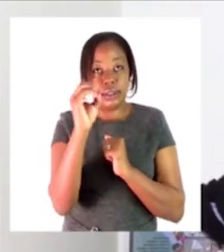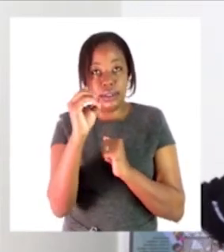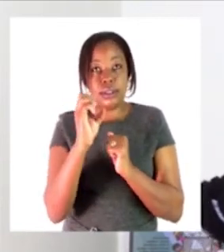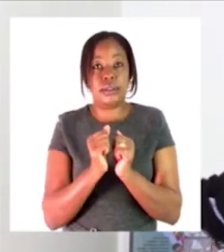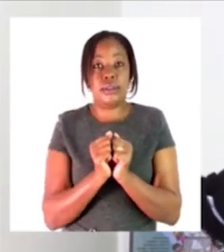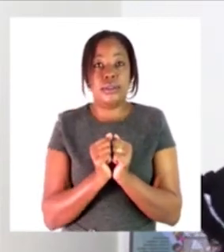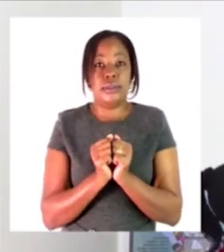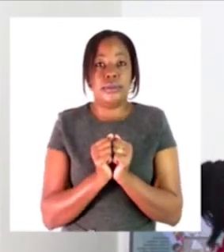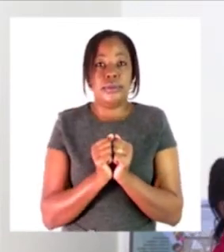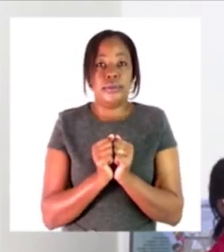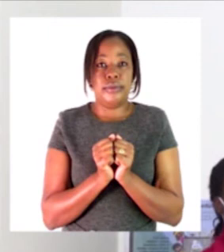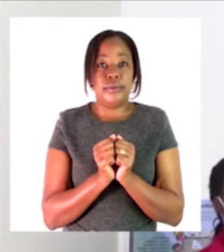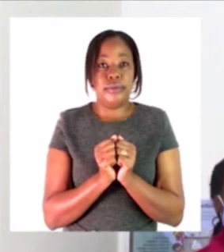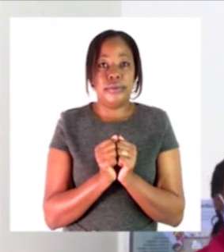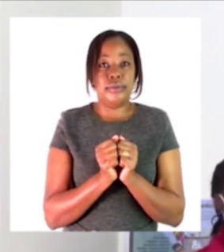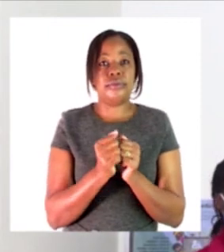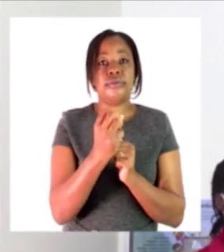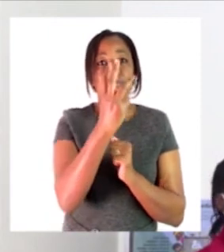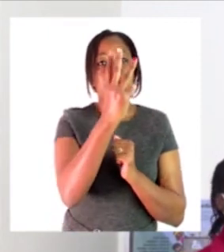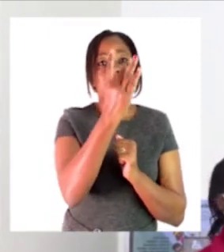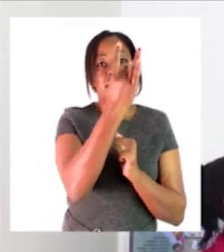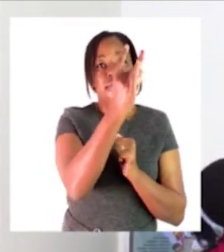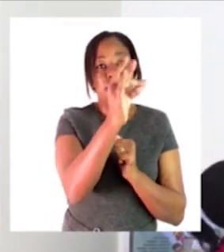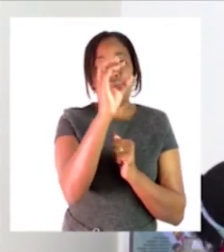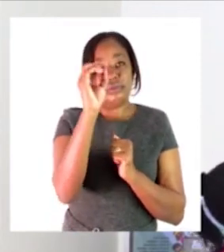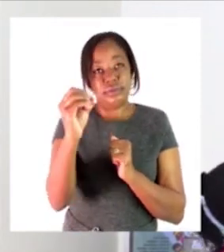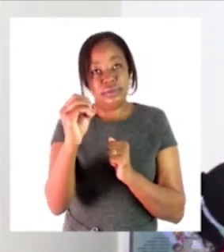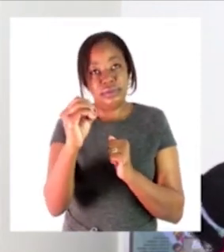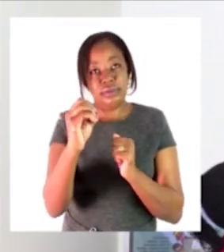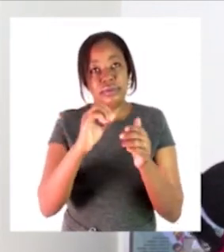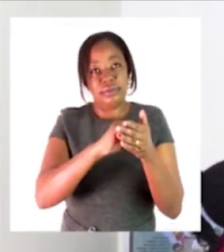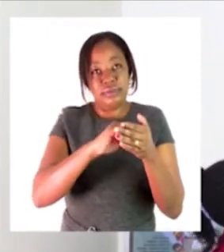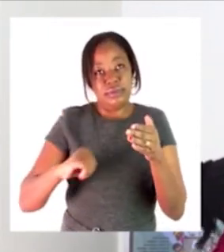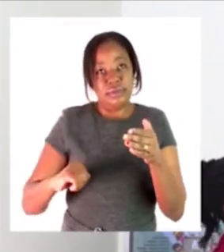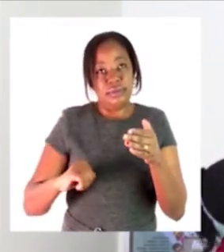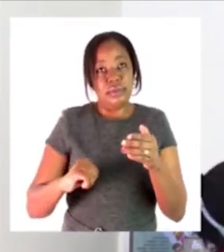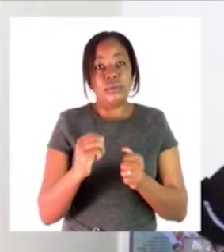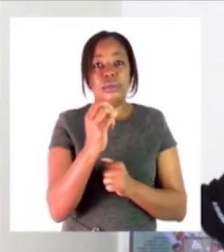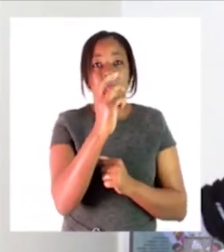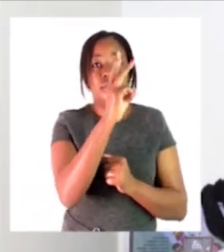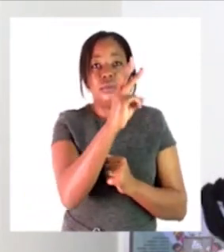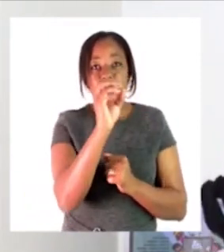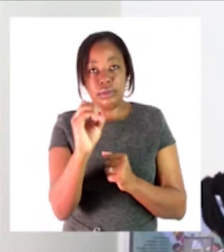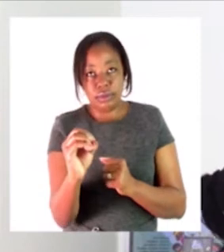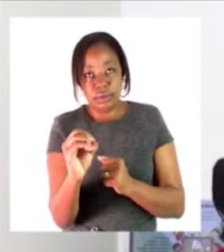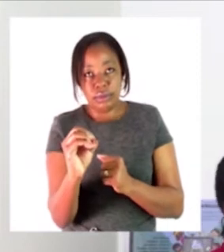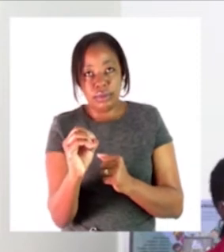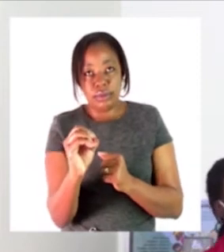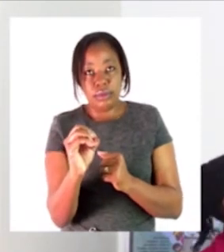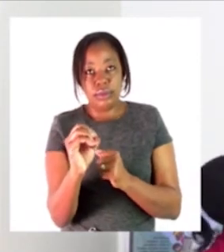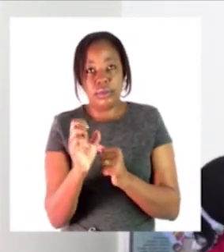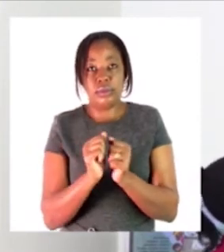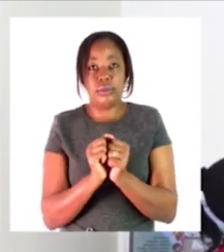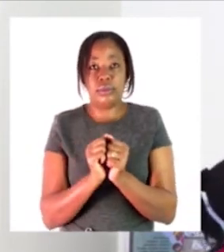be 80 take away 30? 80 take away 30. Remember there is a 0 and there is a